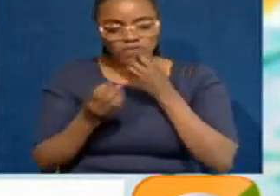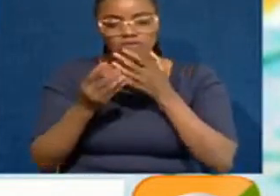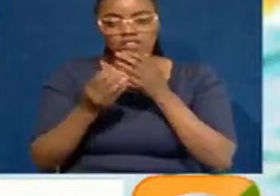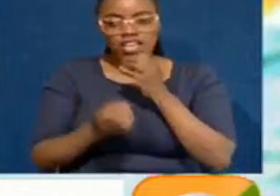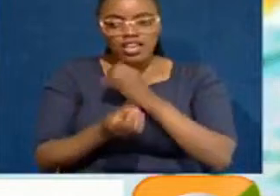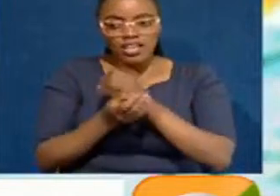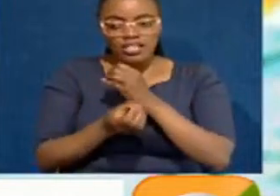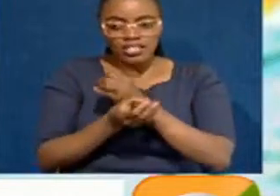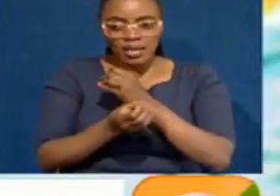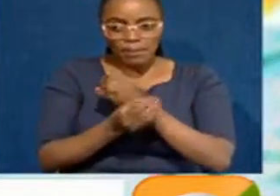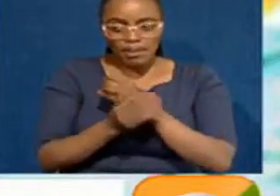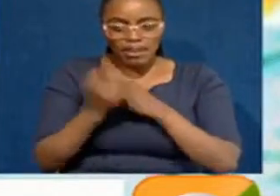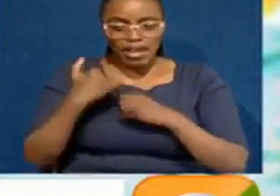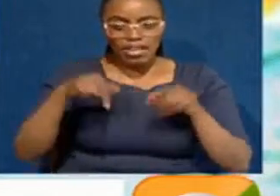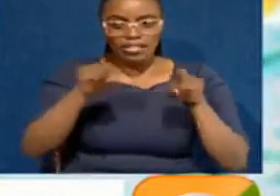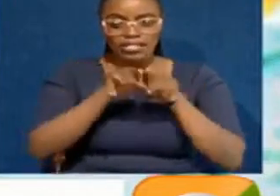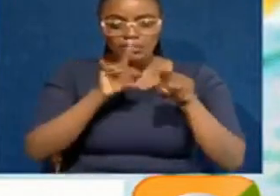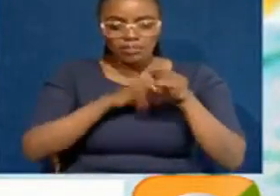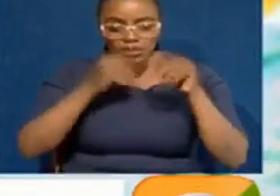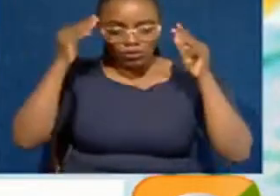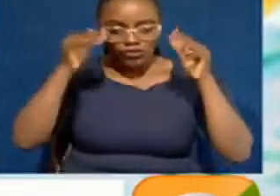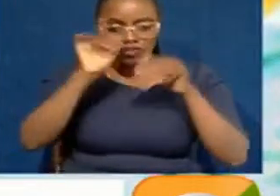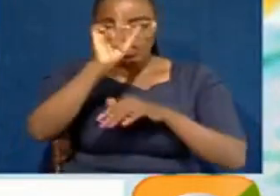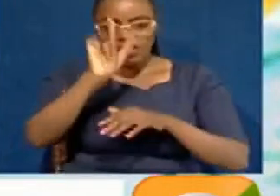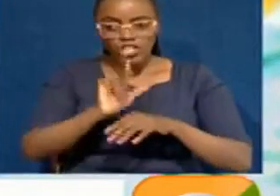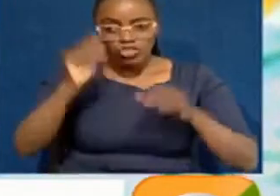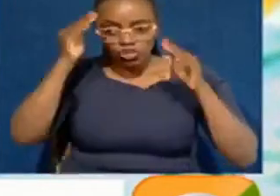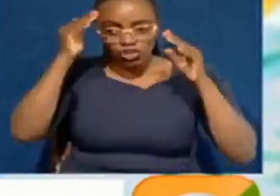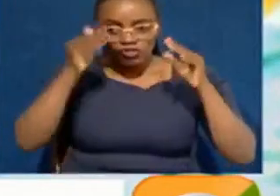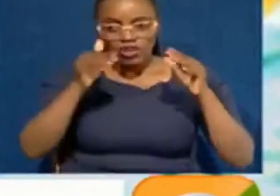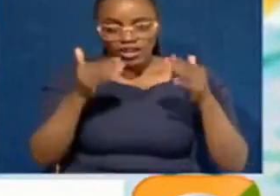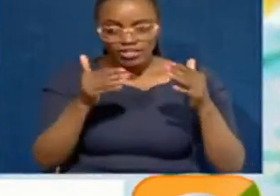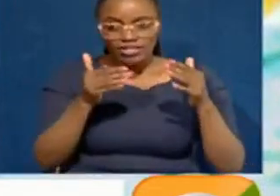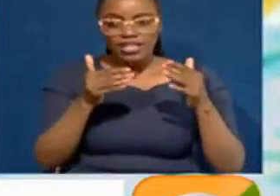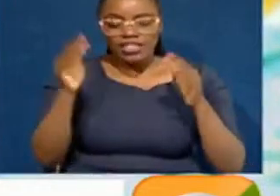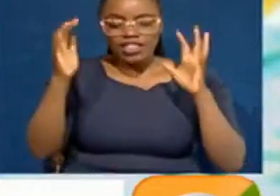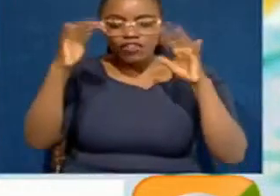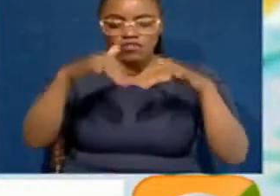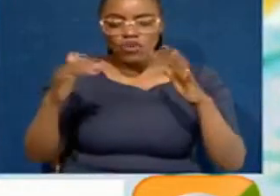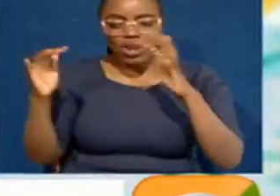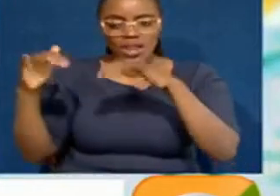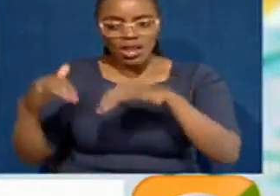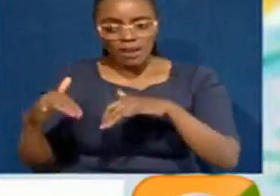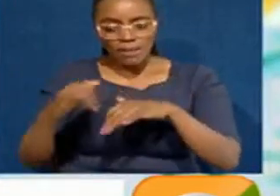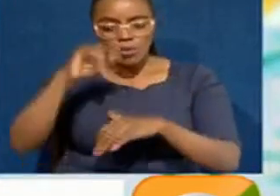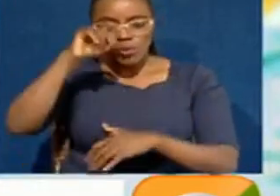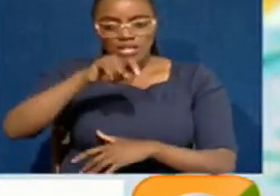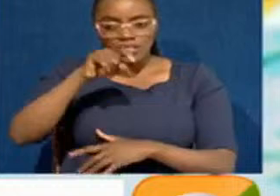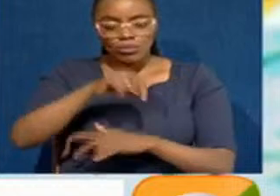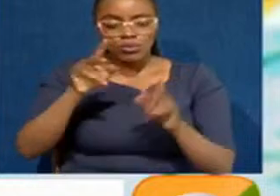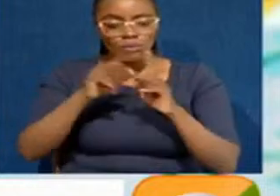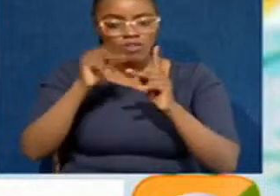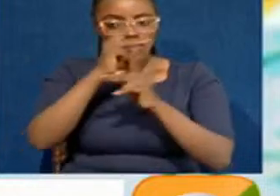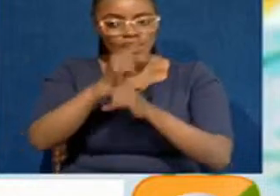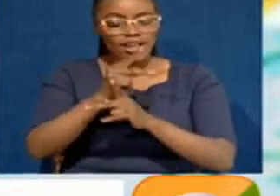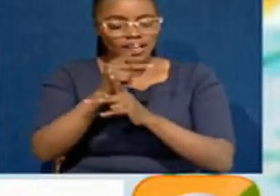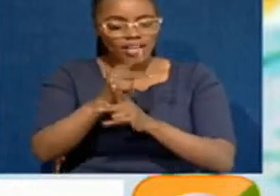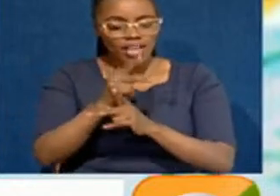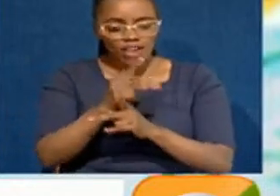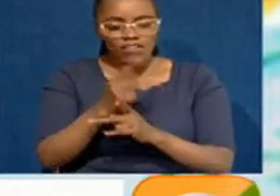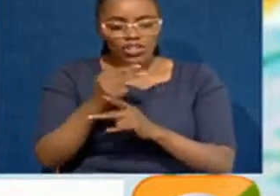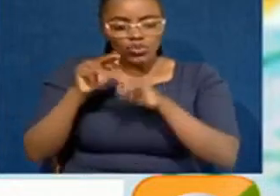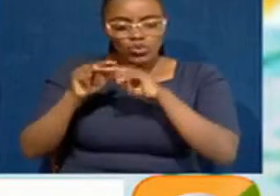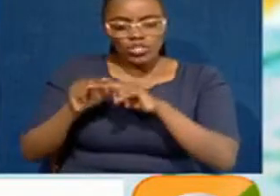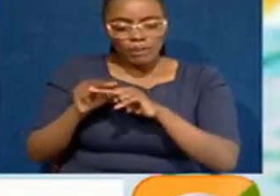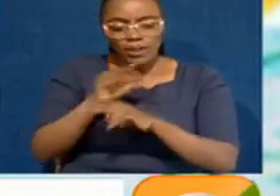Yes. As we look at this regional forecast, regional climate outlook forum, we should be very careful not to just depend